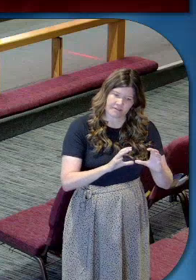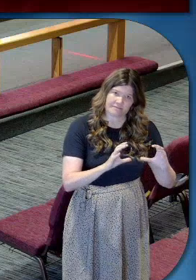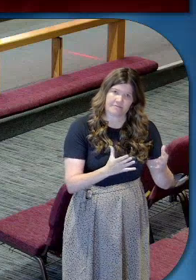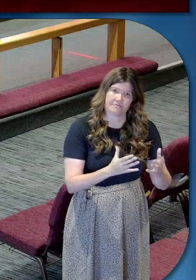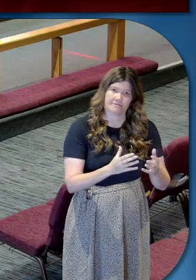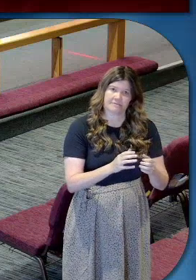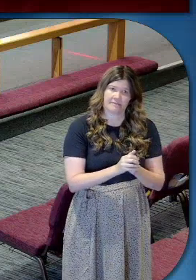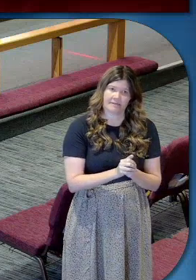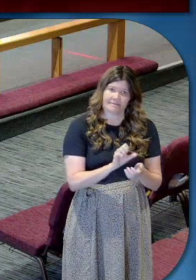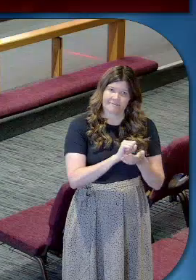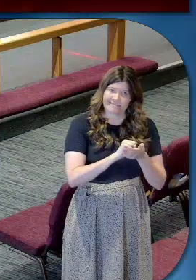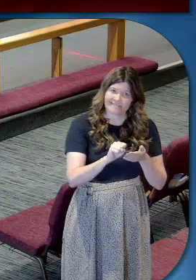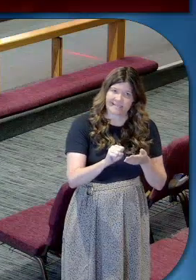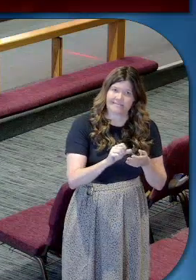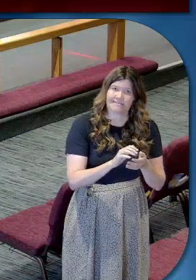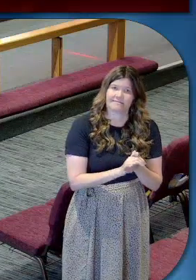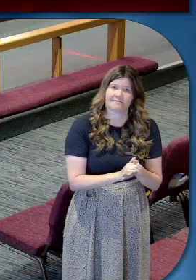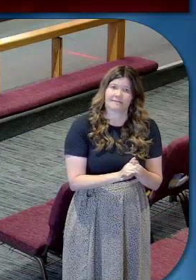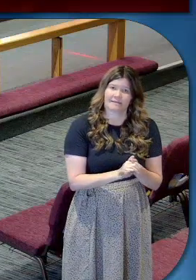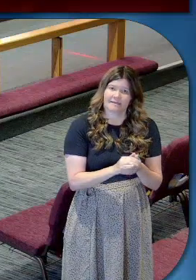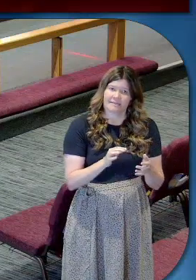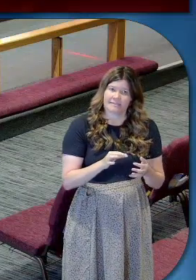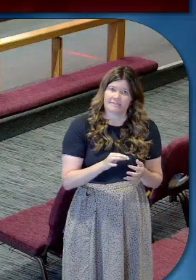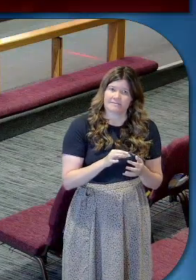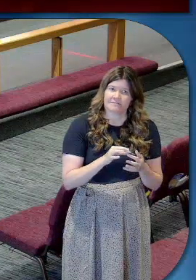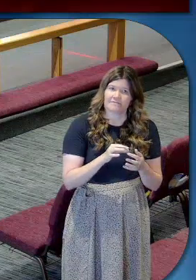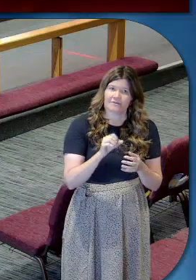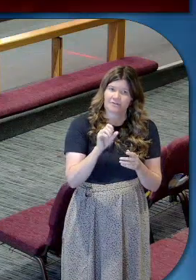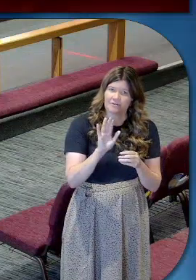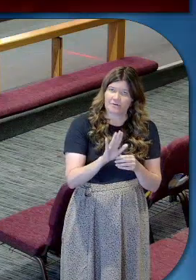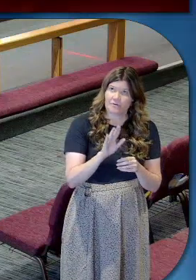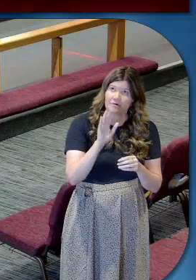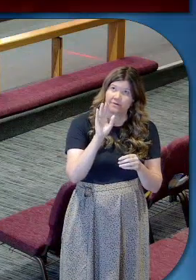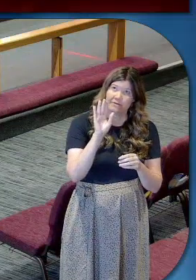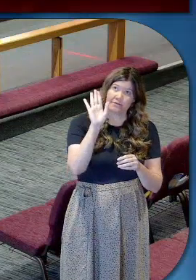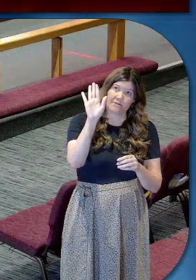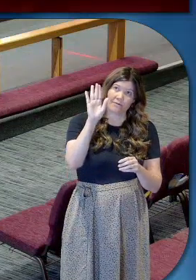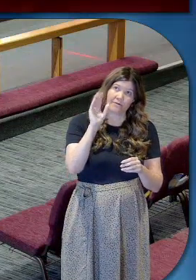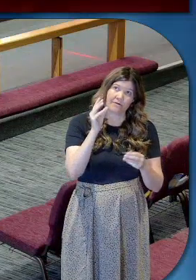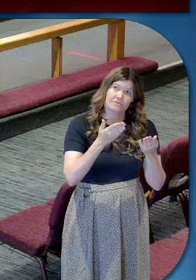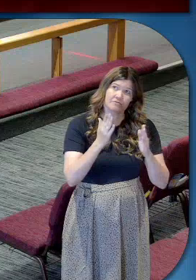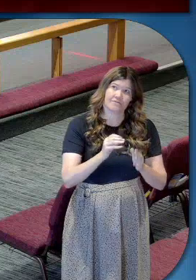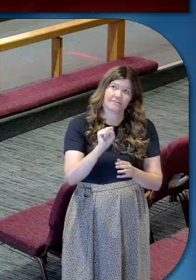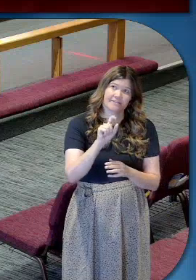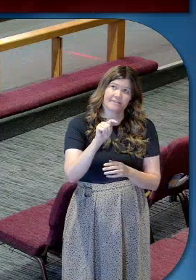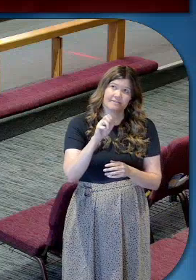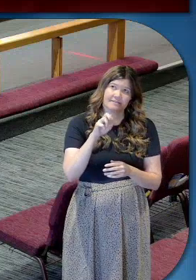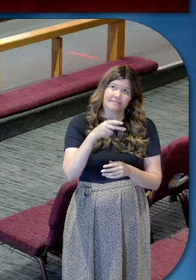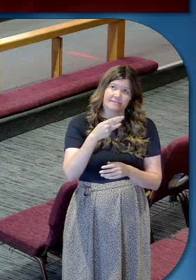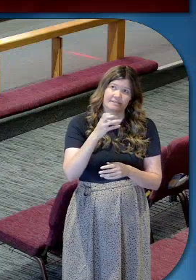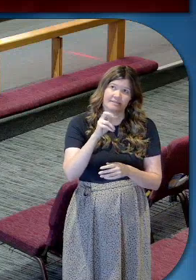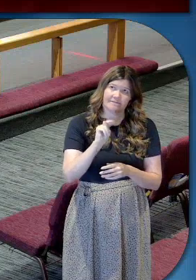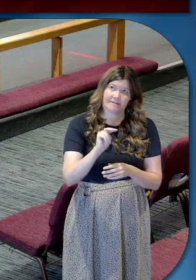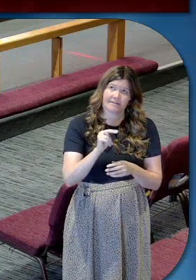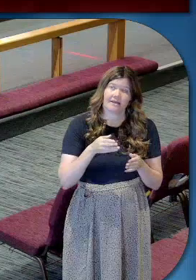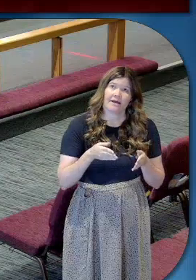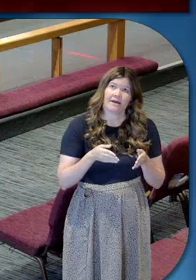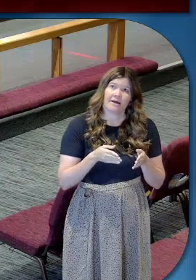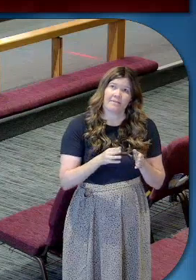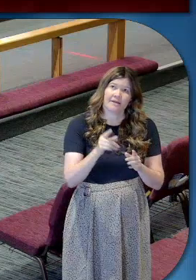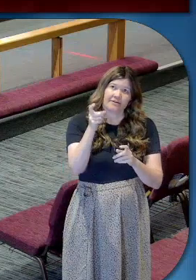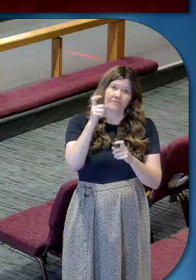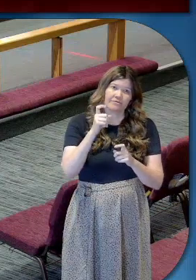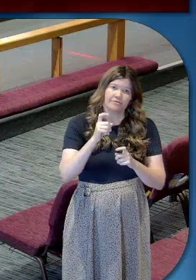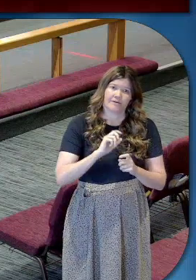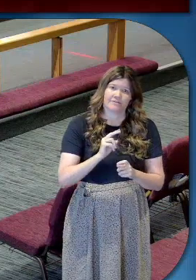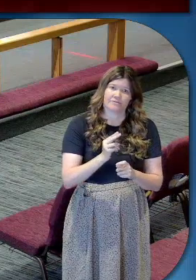the martyrs, for your servant Stephen, we give you thanks and we ask that you would strengthen us to walk according to